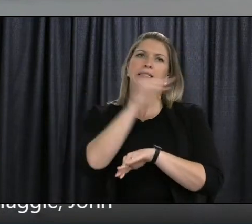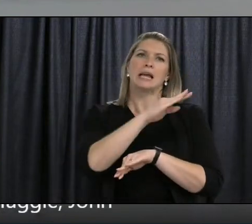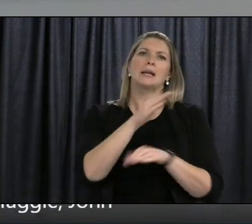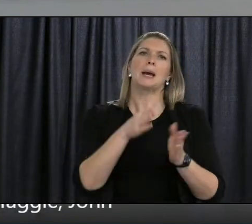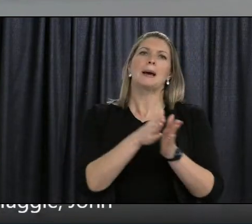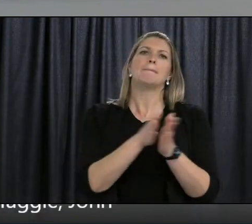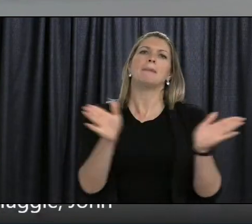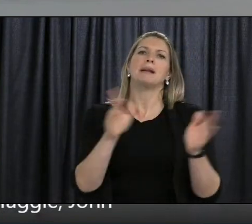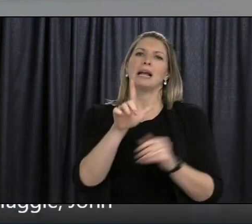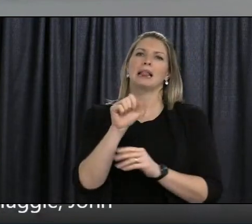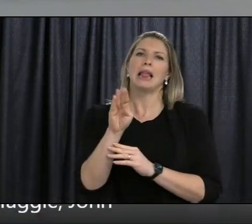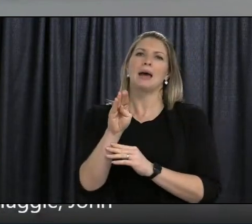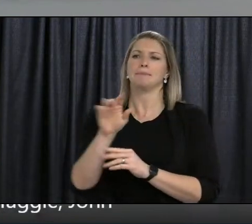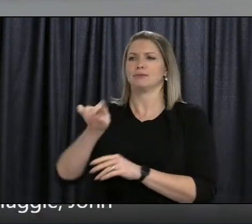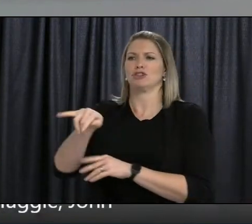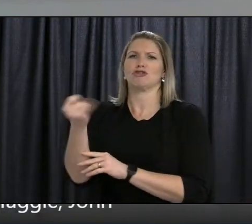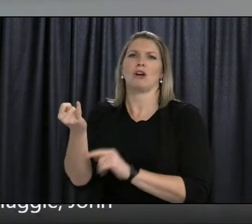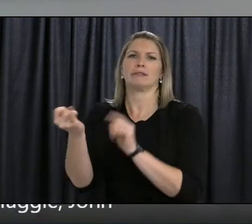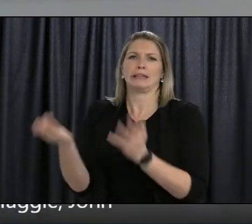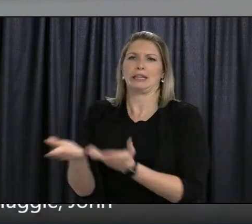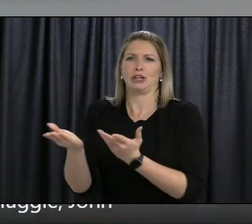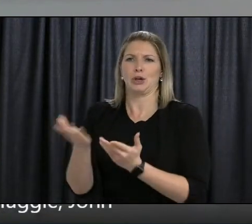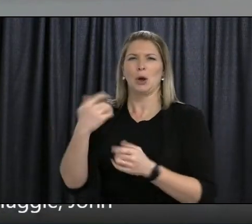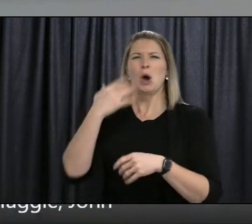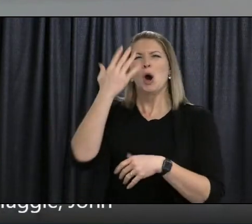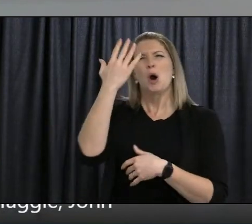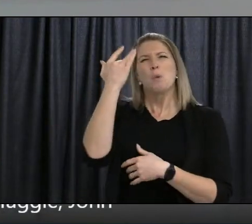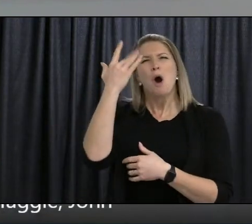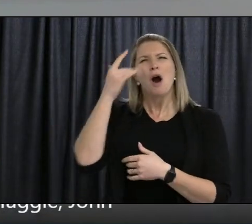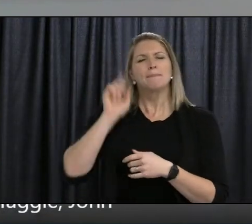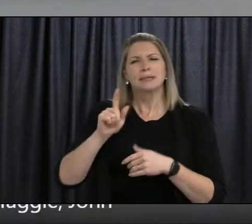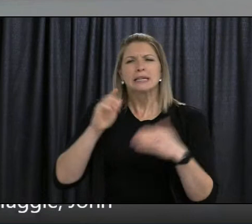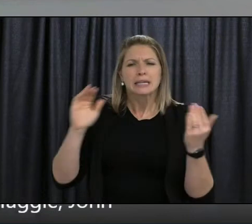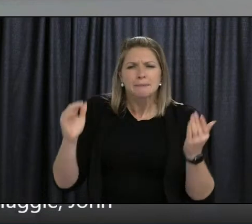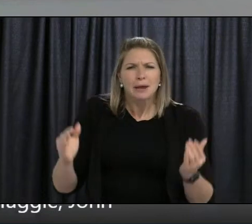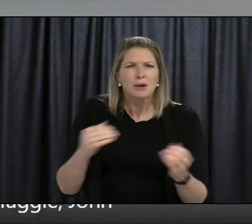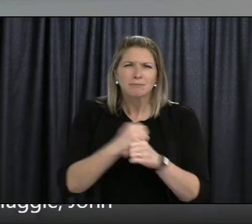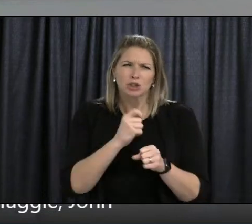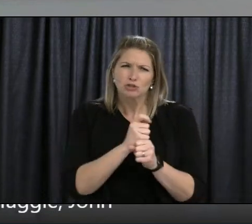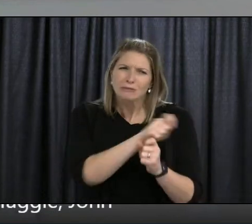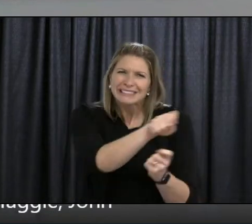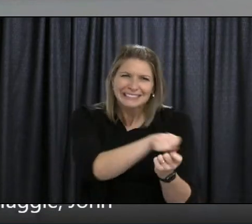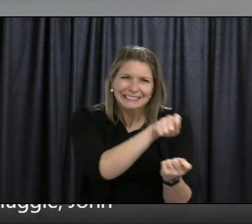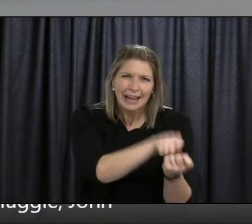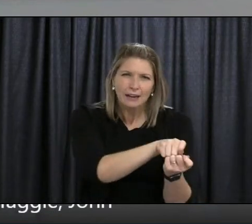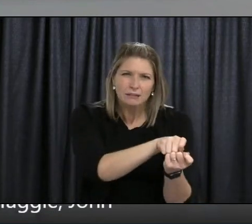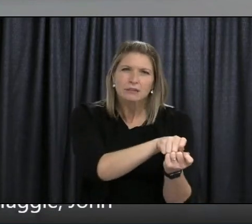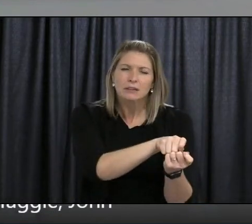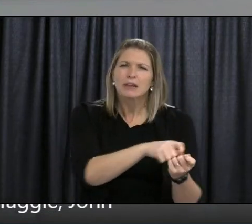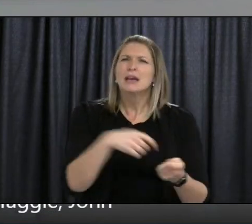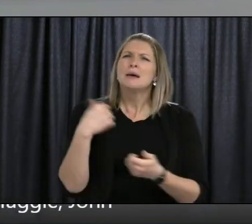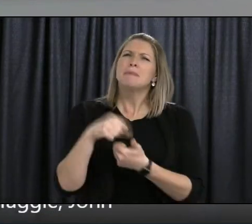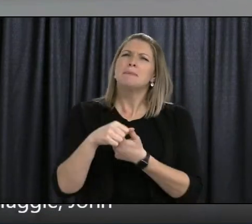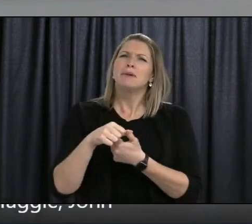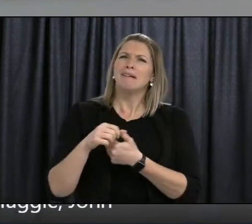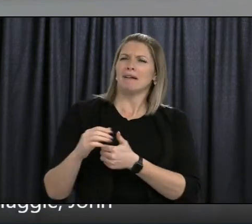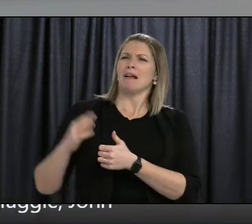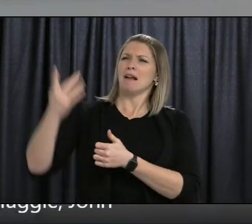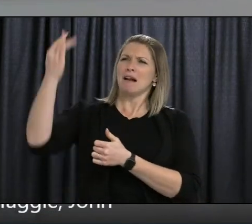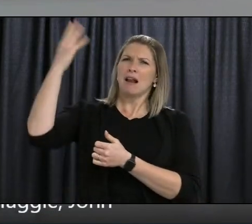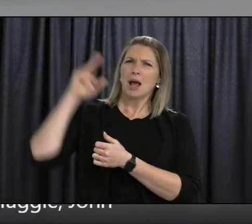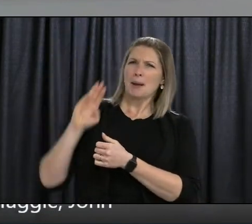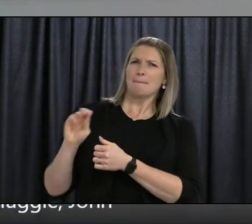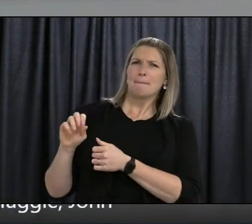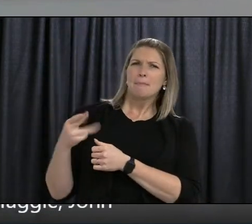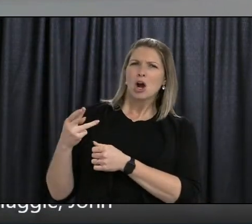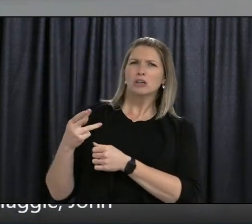in St. John's. And those of you who remember back to the winter will know that in the early stages with our